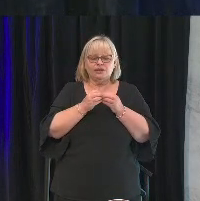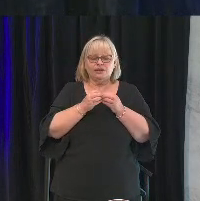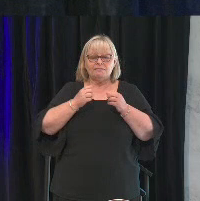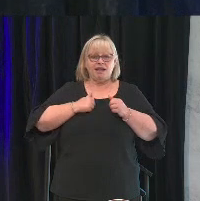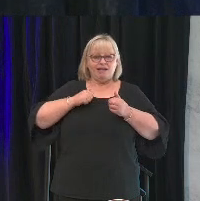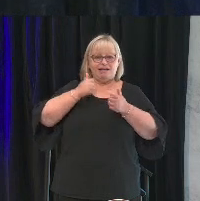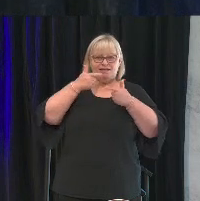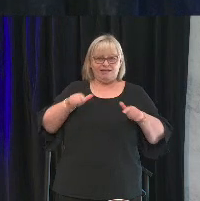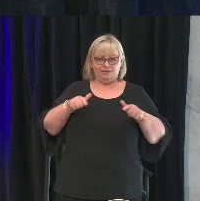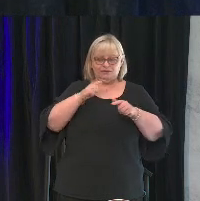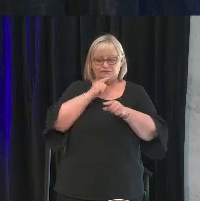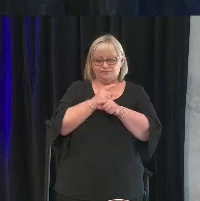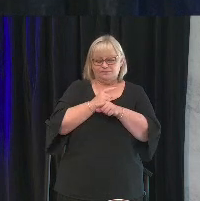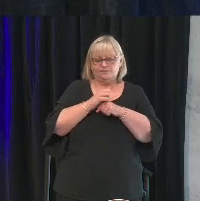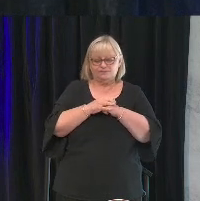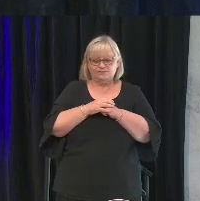Ngunnawal language.